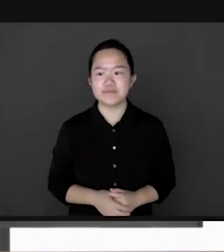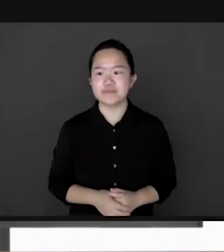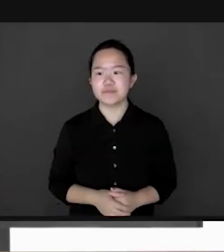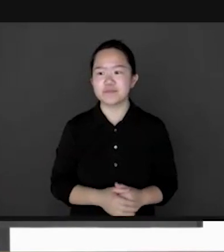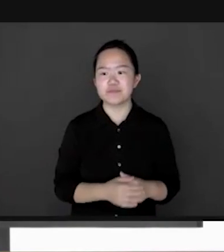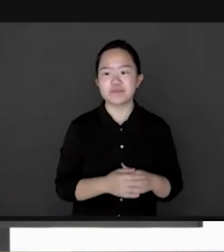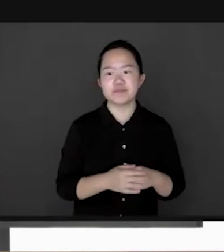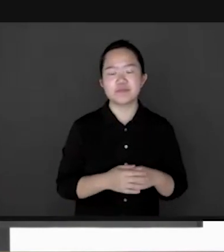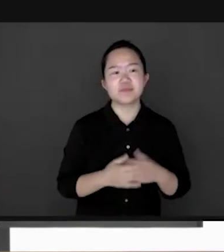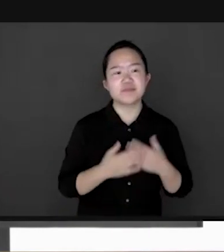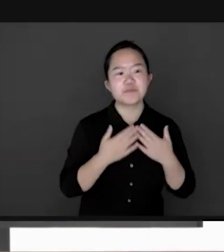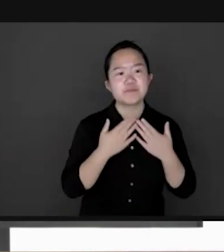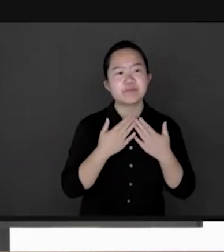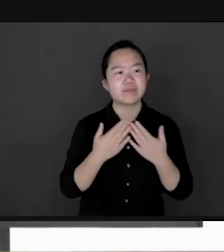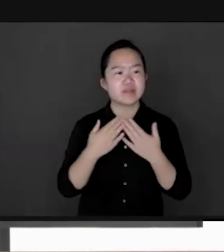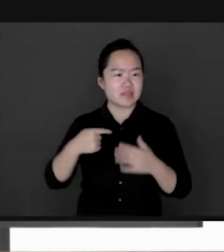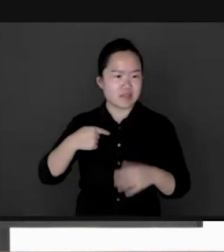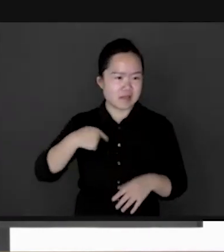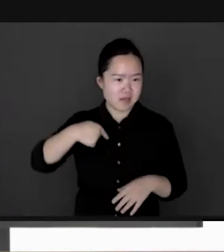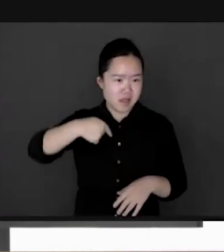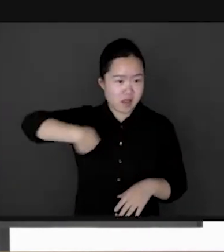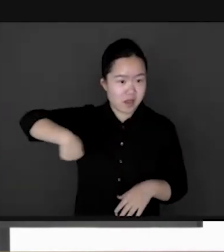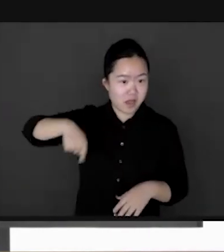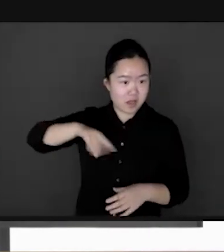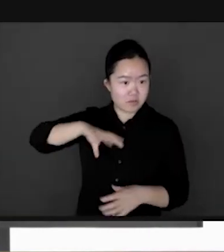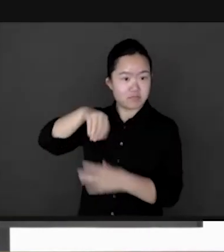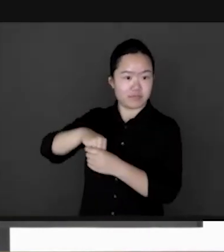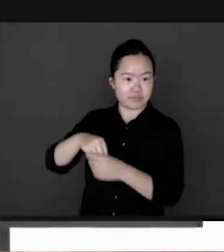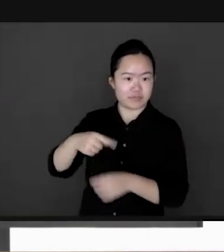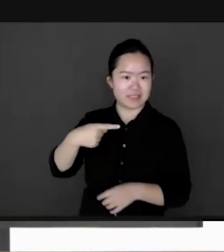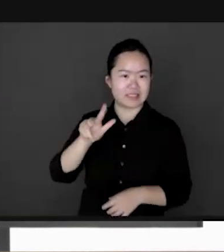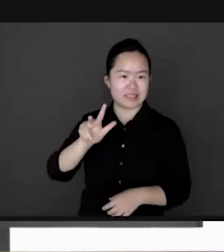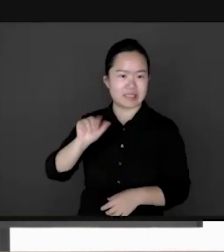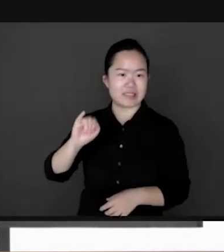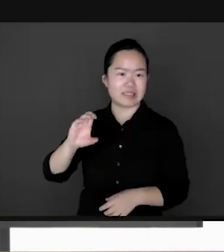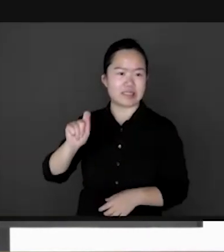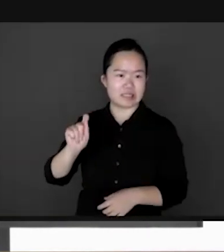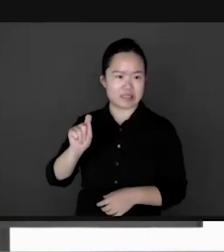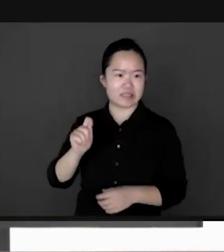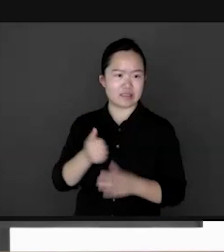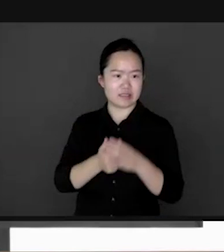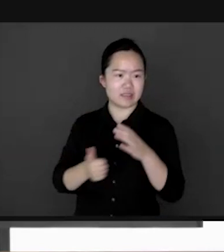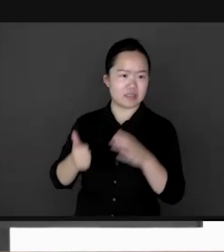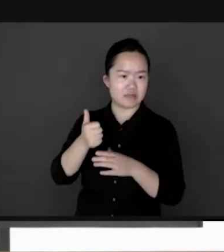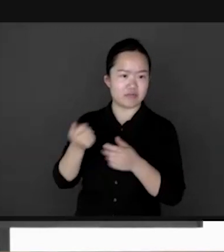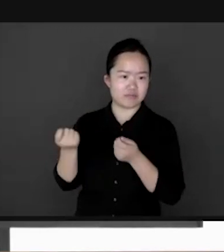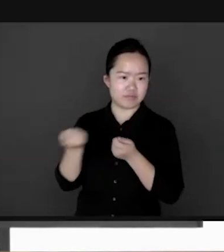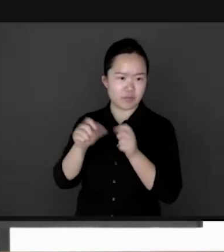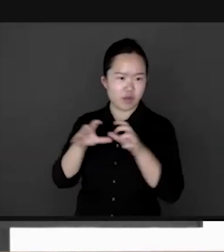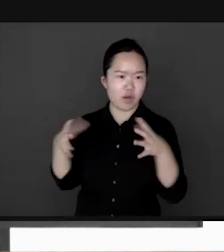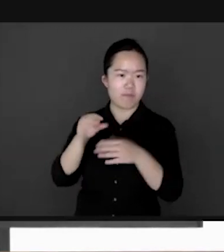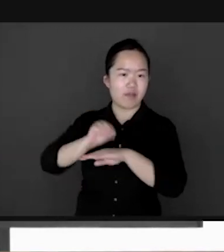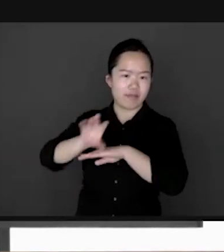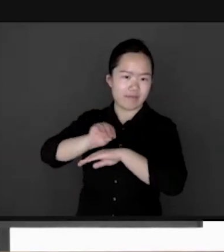I would love to share with you some updates on these 10 years of the International Association of Accessibility